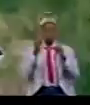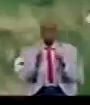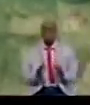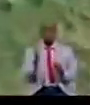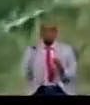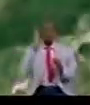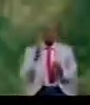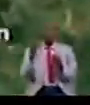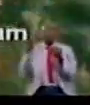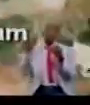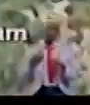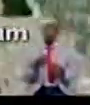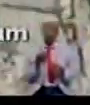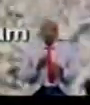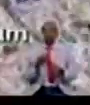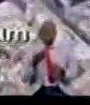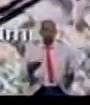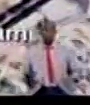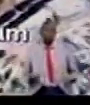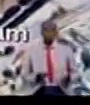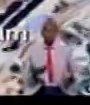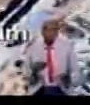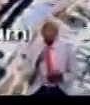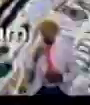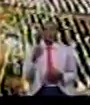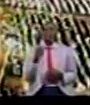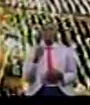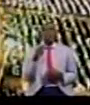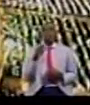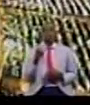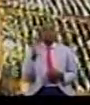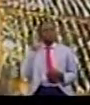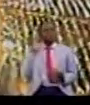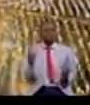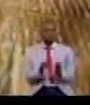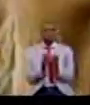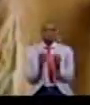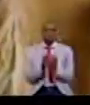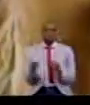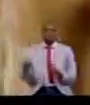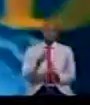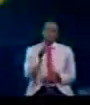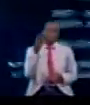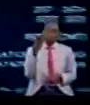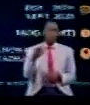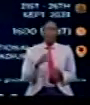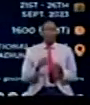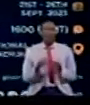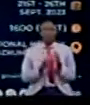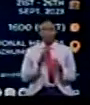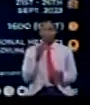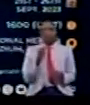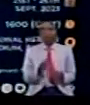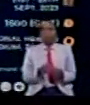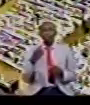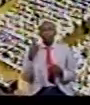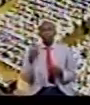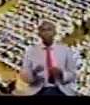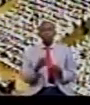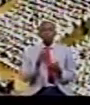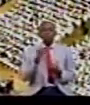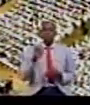Reign supremely in every life, oh God. In Jesus' name, we have prayed.